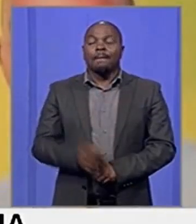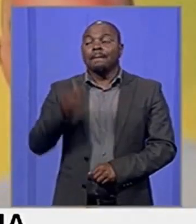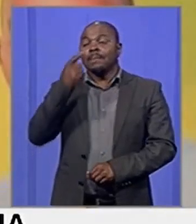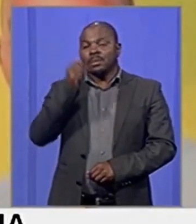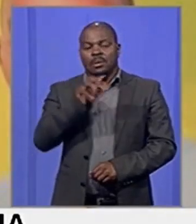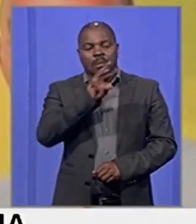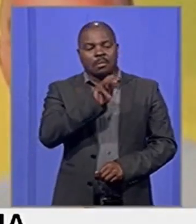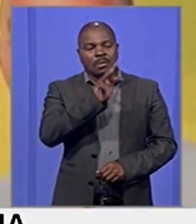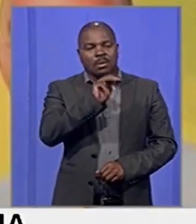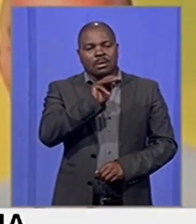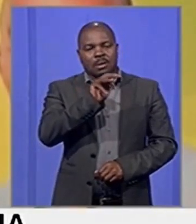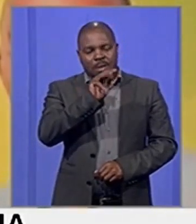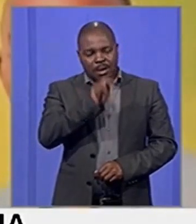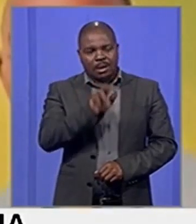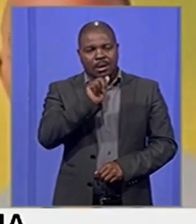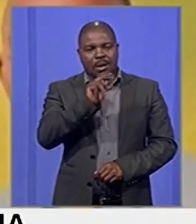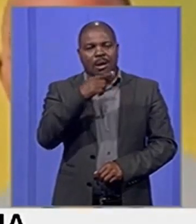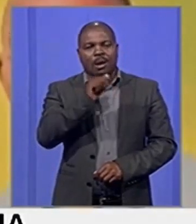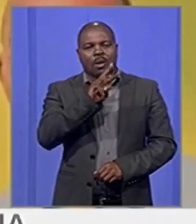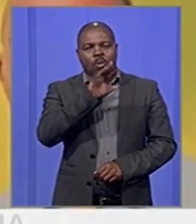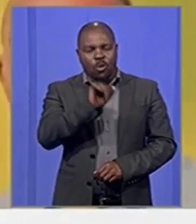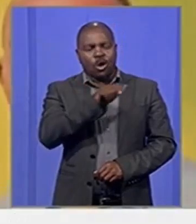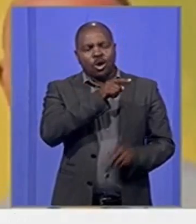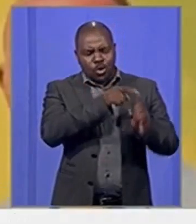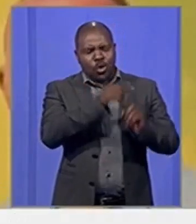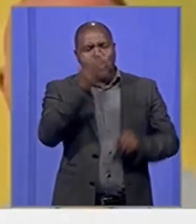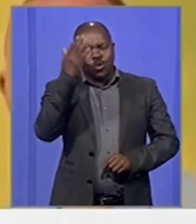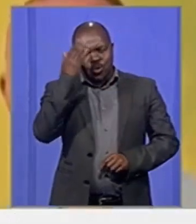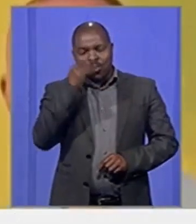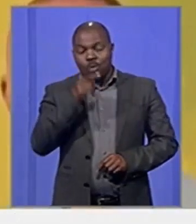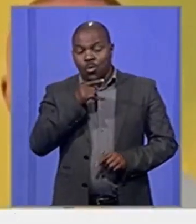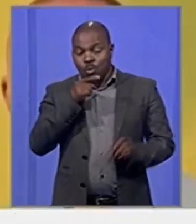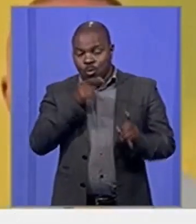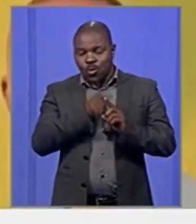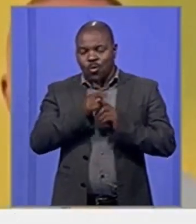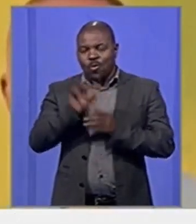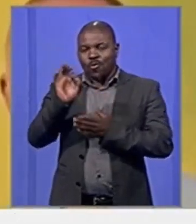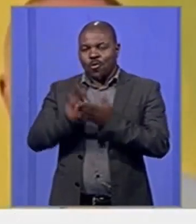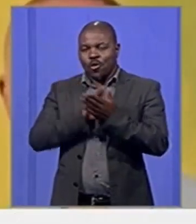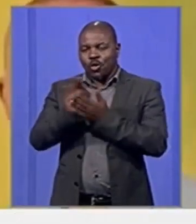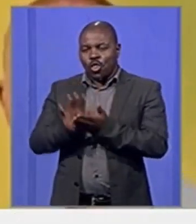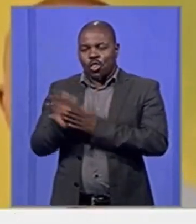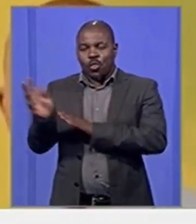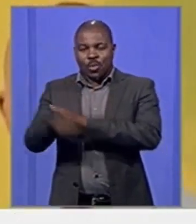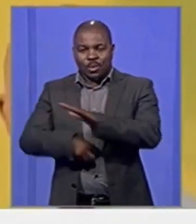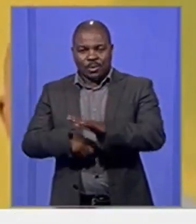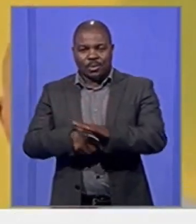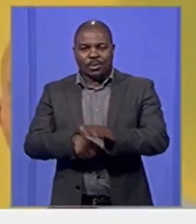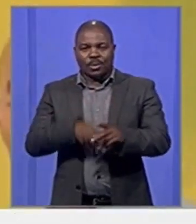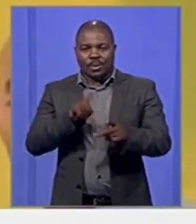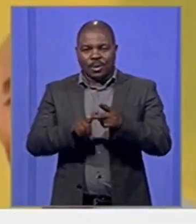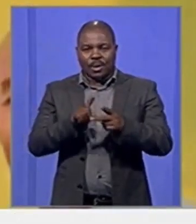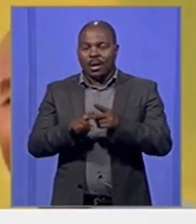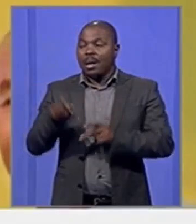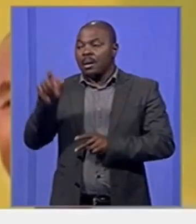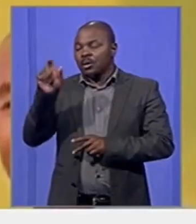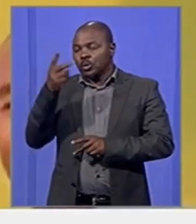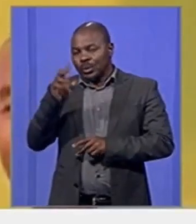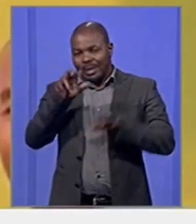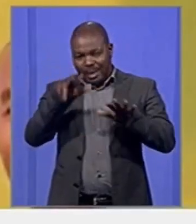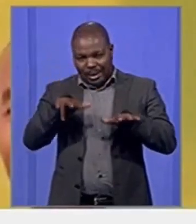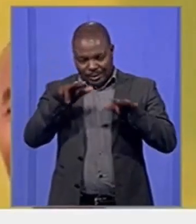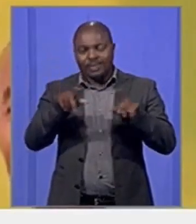he has performed a coup since 2008, a coup on the ballot, 2017, a coup on the elected leader, 2018,